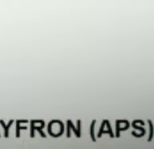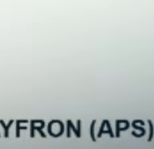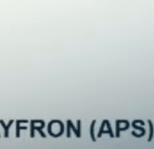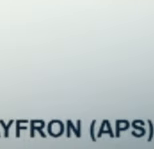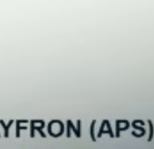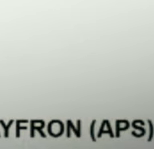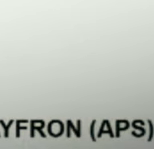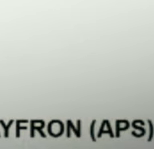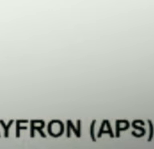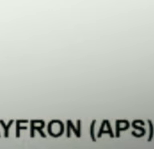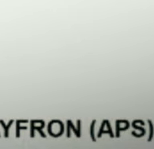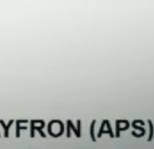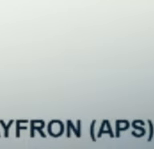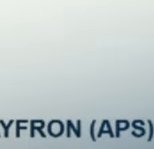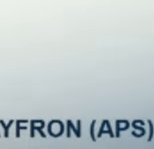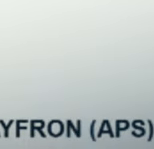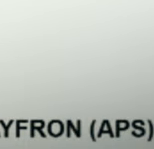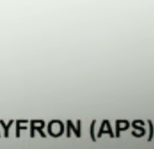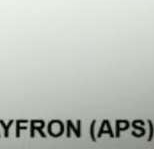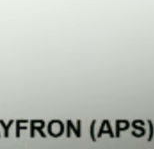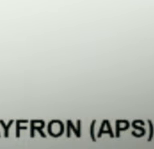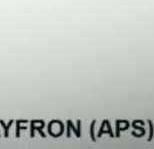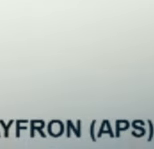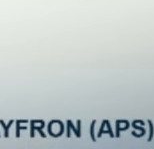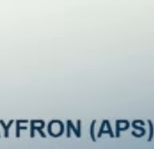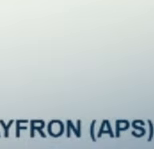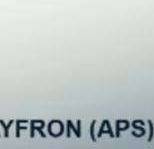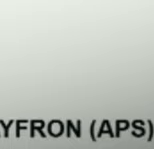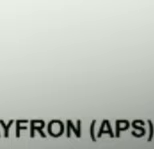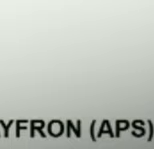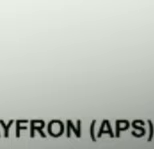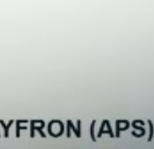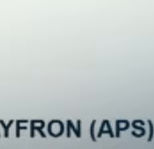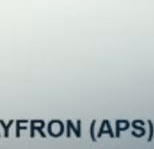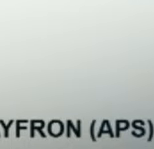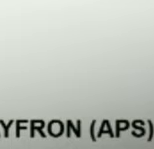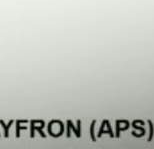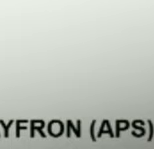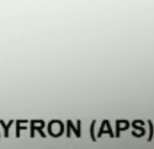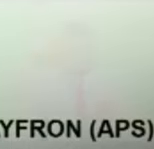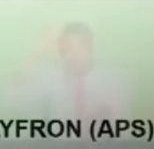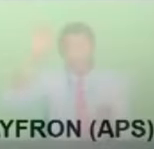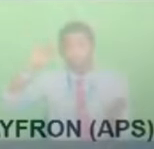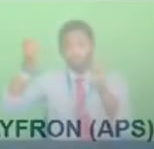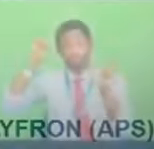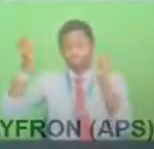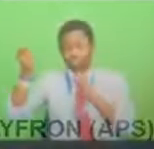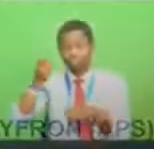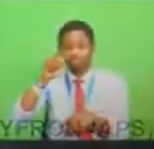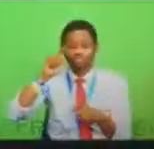never cease." We are coming to a time where, because of climatic shifts and global warming